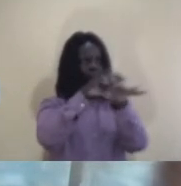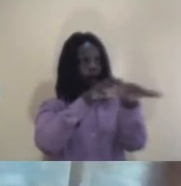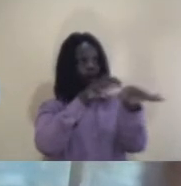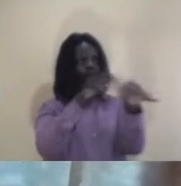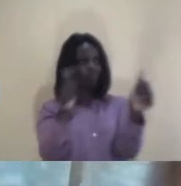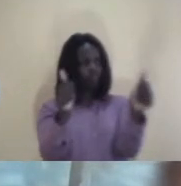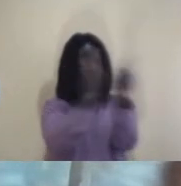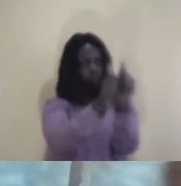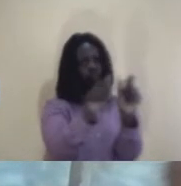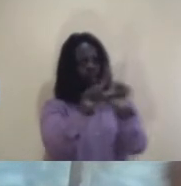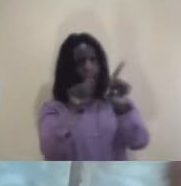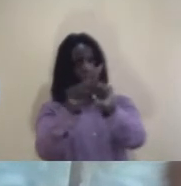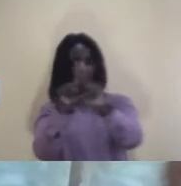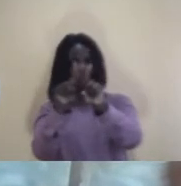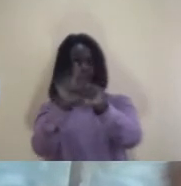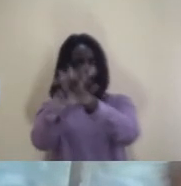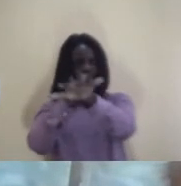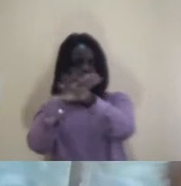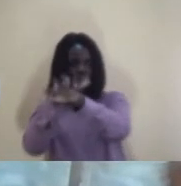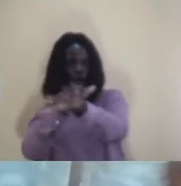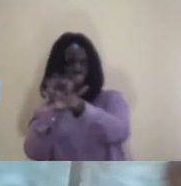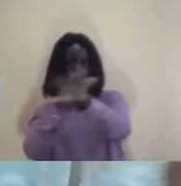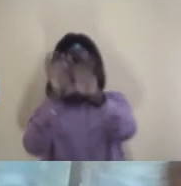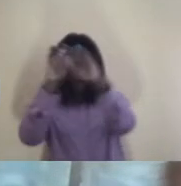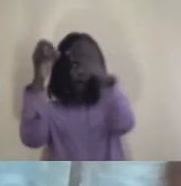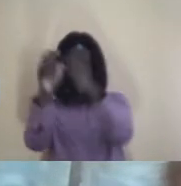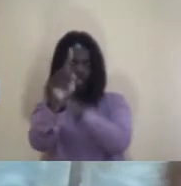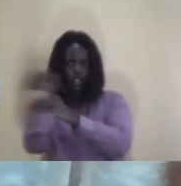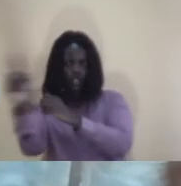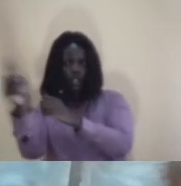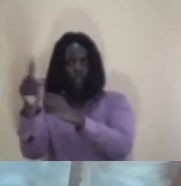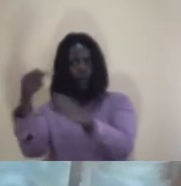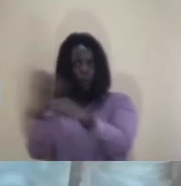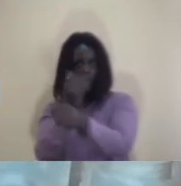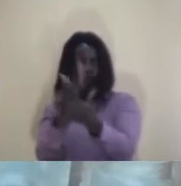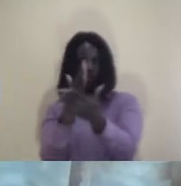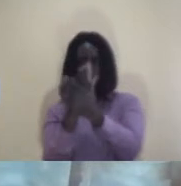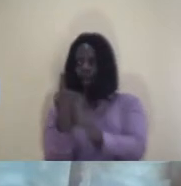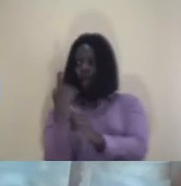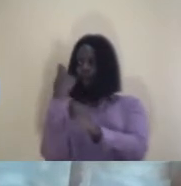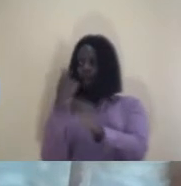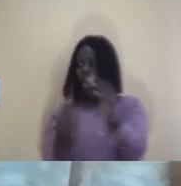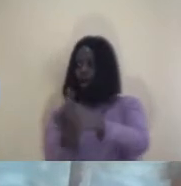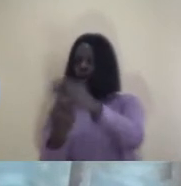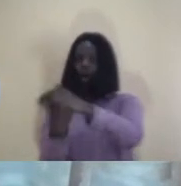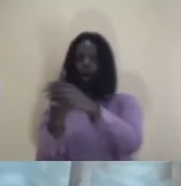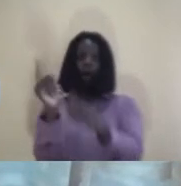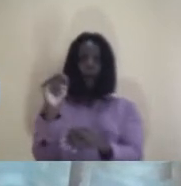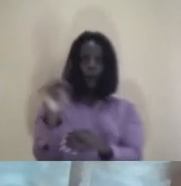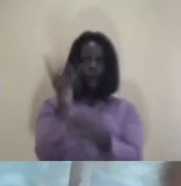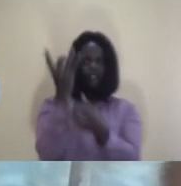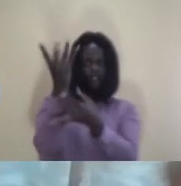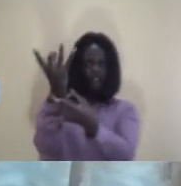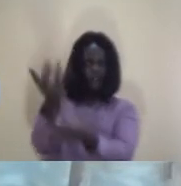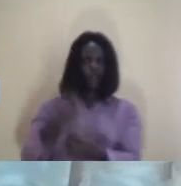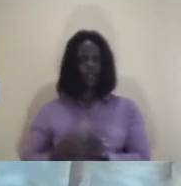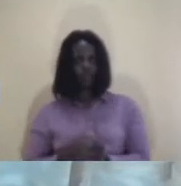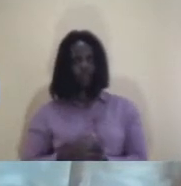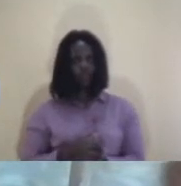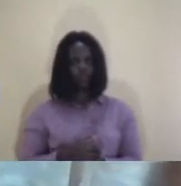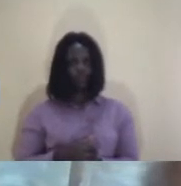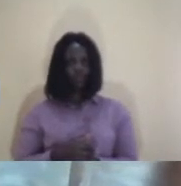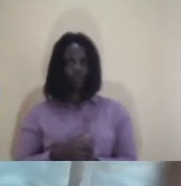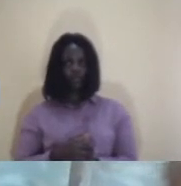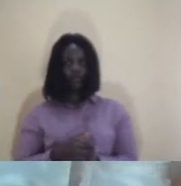and agricultural organizations to keep abreast of the latest development. We have also noted,